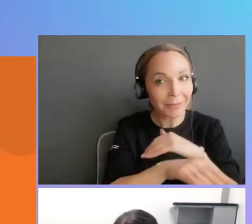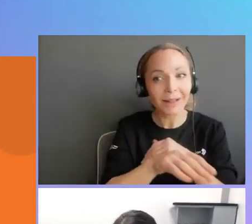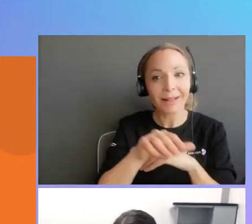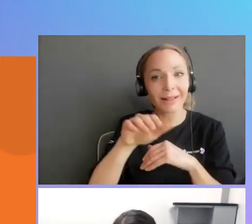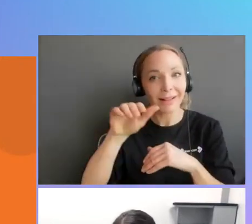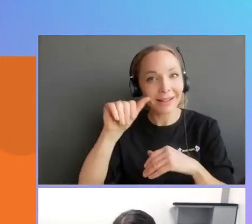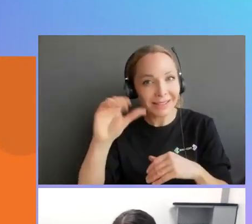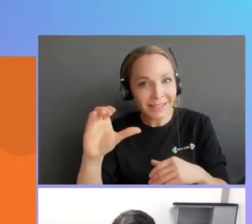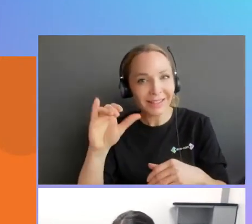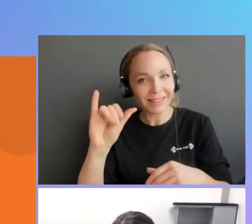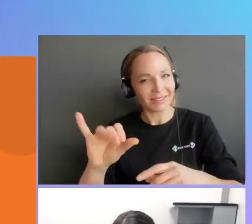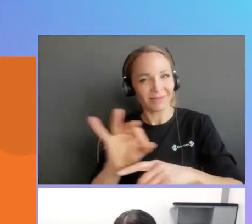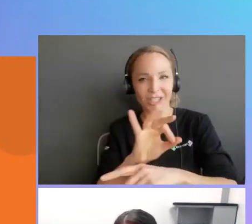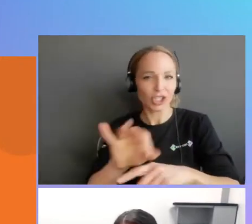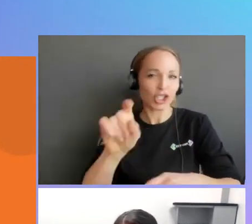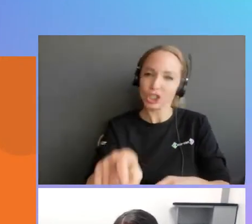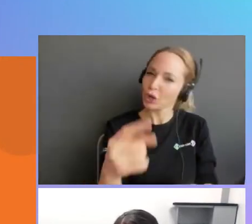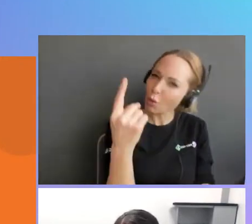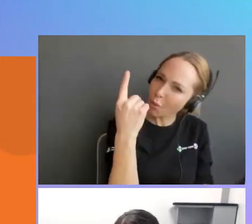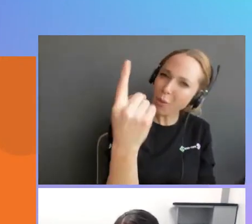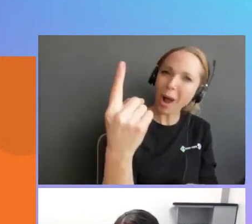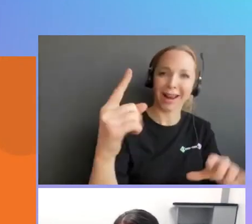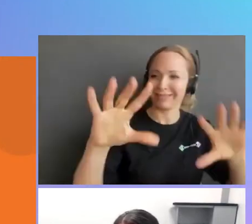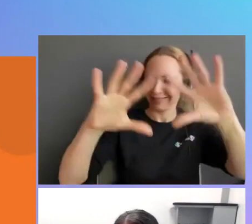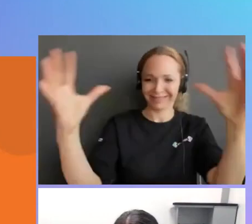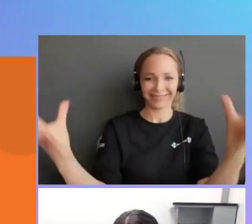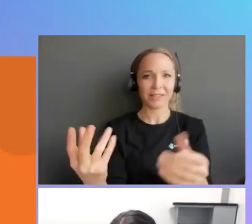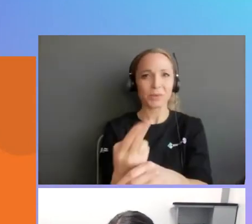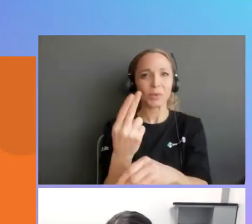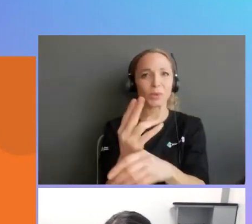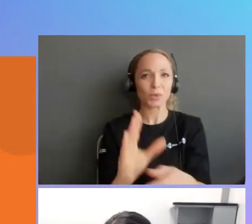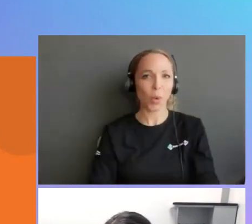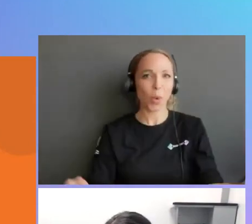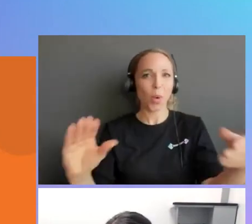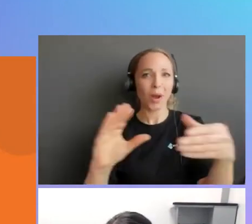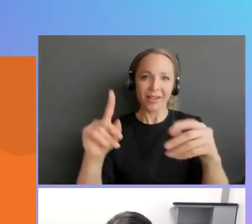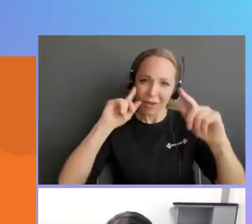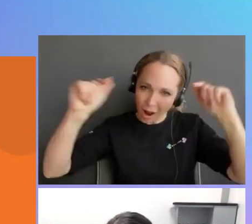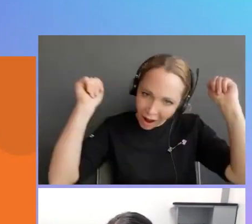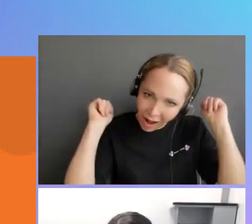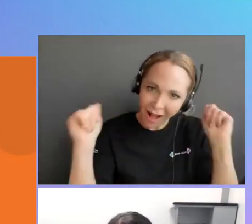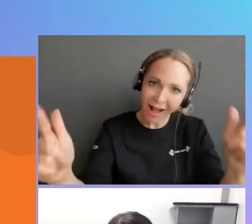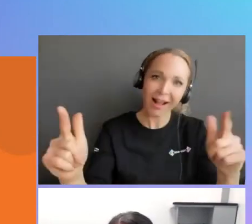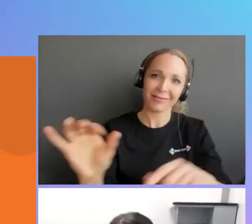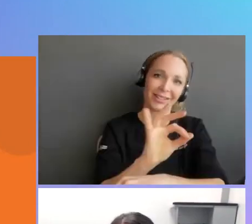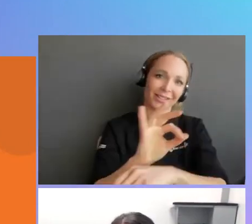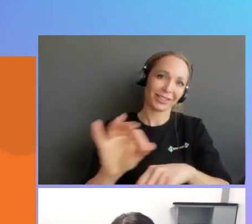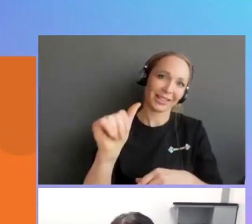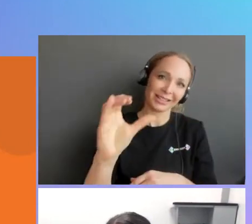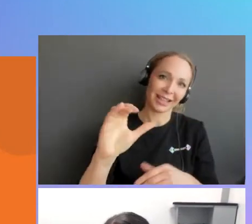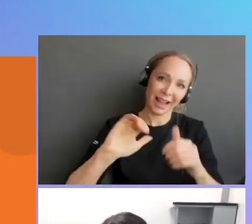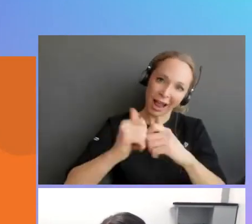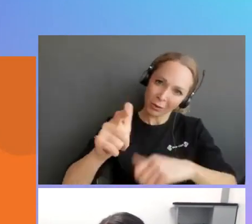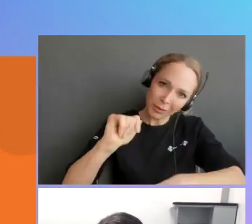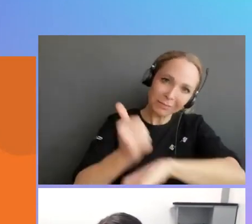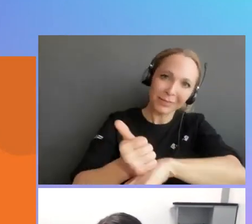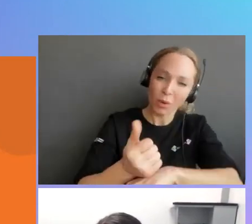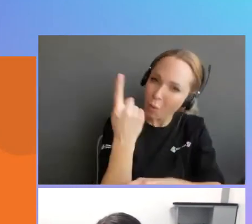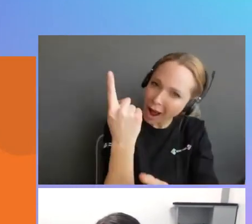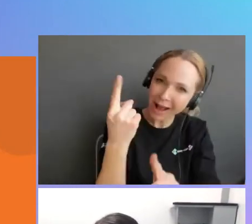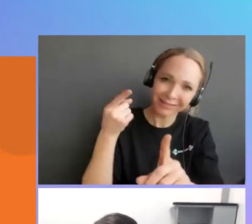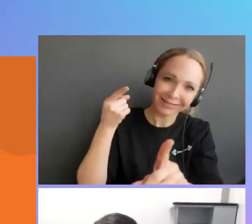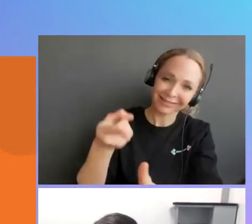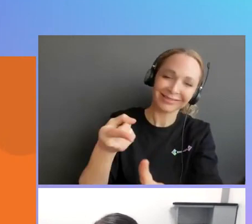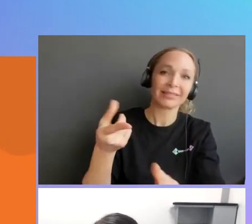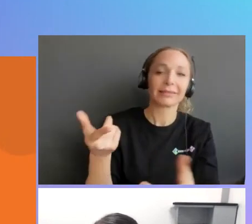have one user story for all functional AC in a specific implementation. Reusable